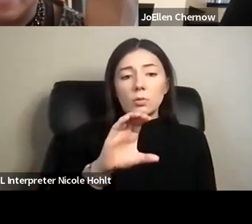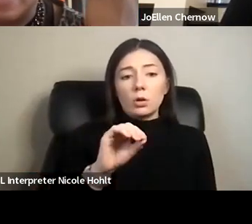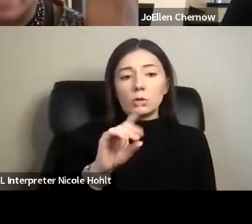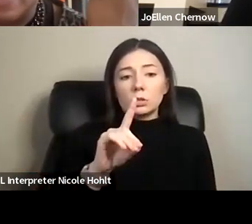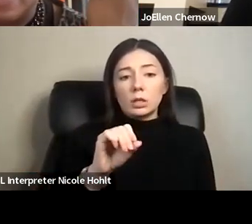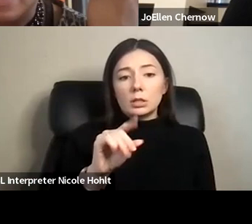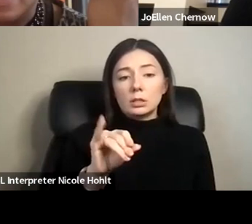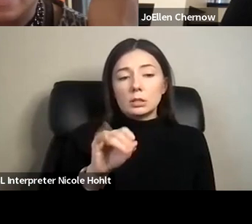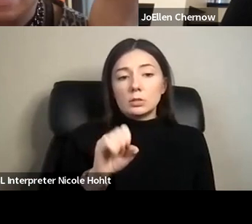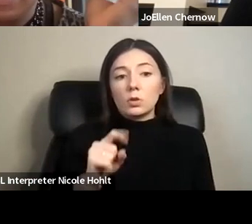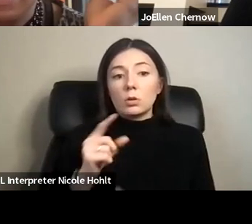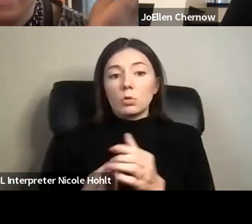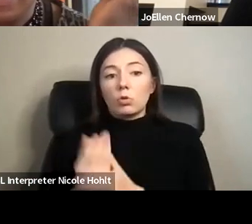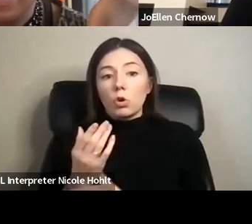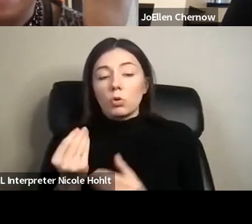Englewood.